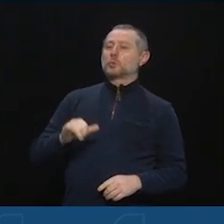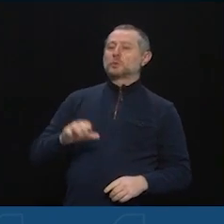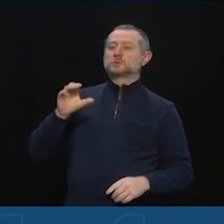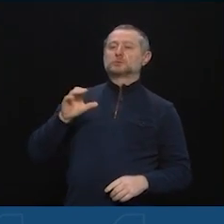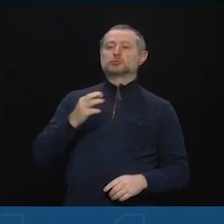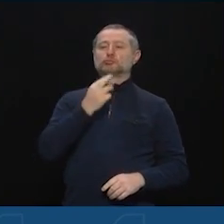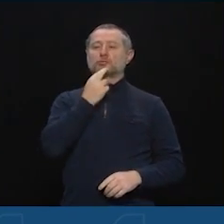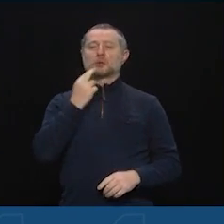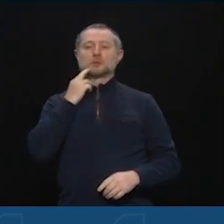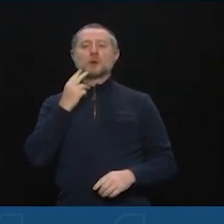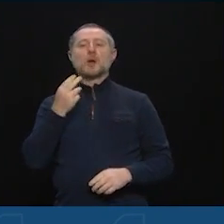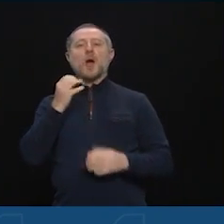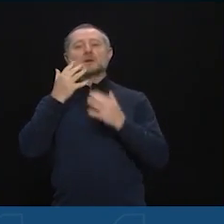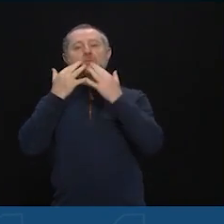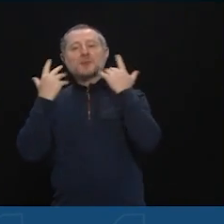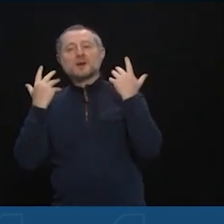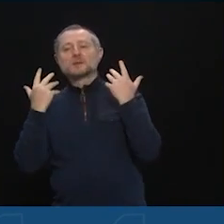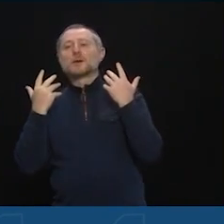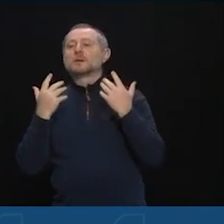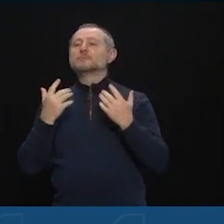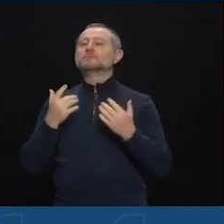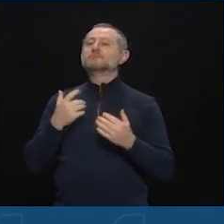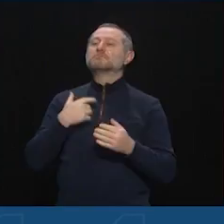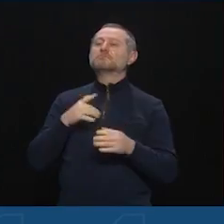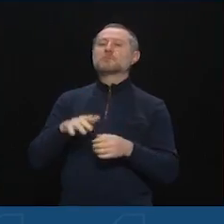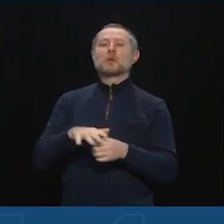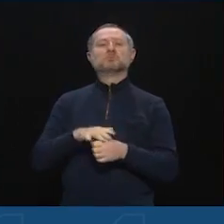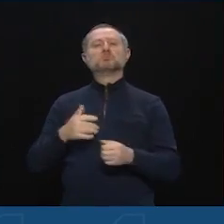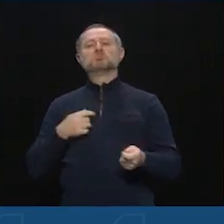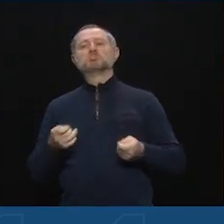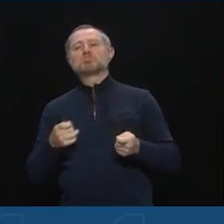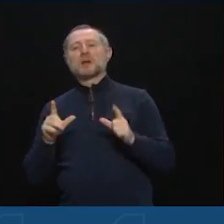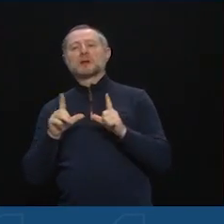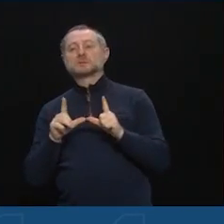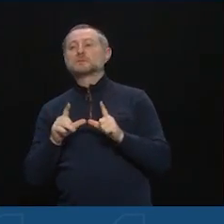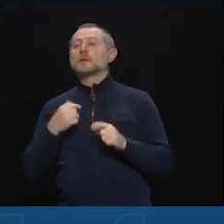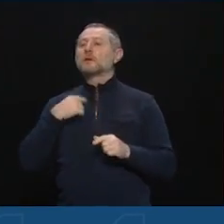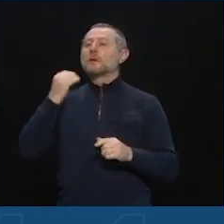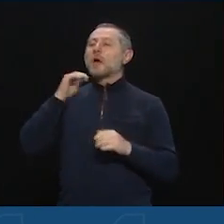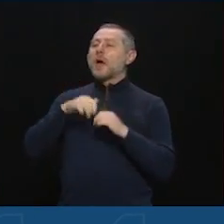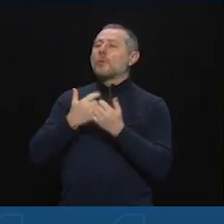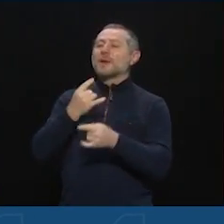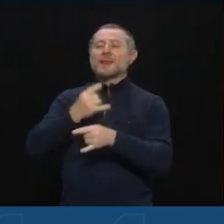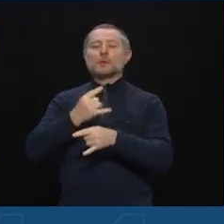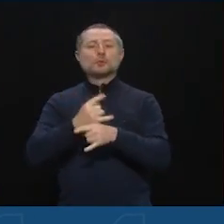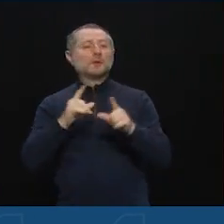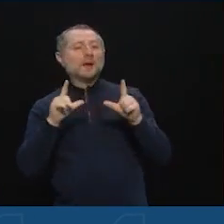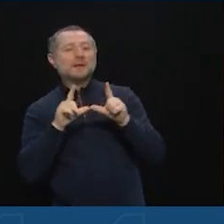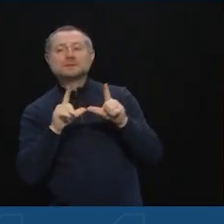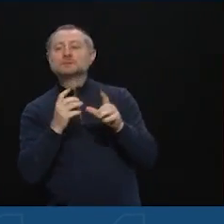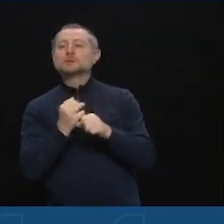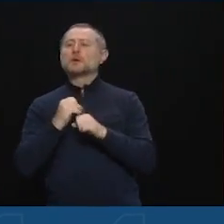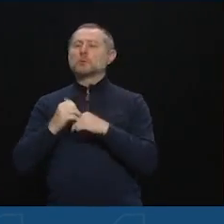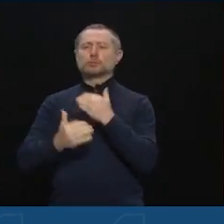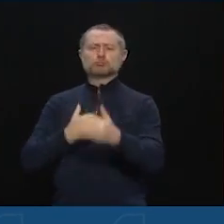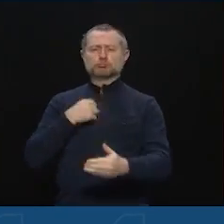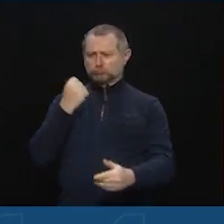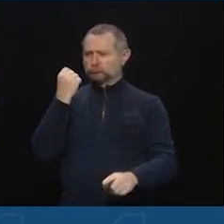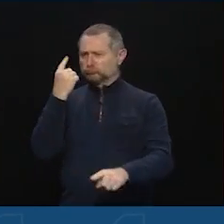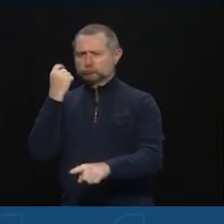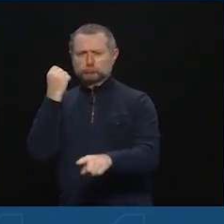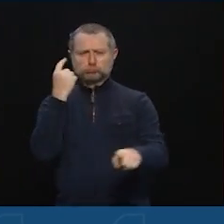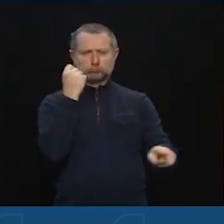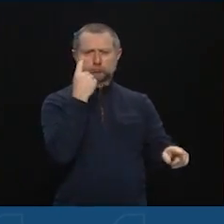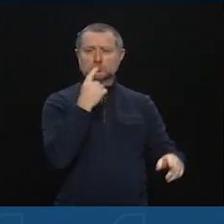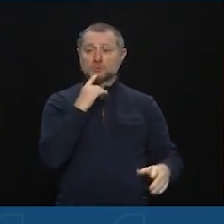what it means to have a liquor license and the process of obtaining one in the state of New York. Passing legislation for temporary